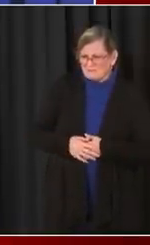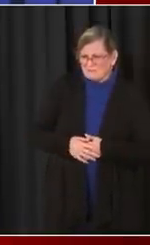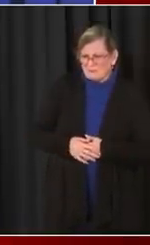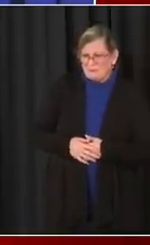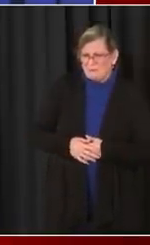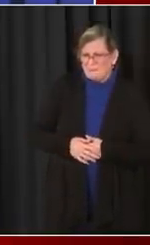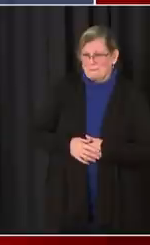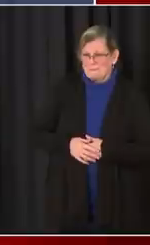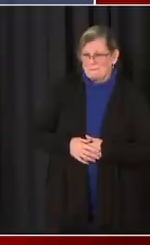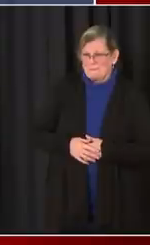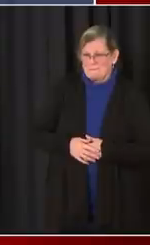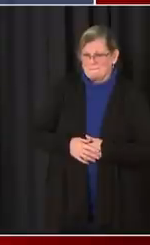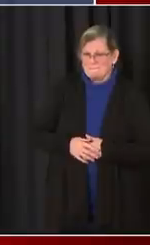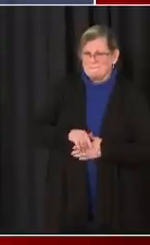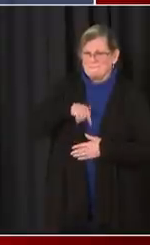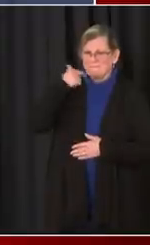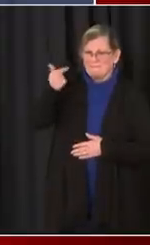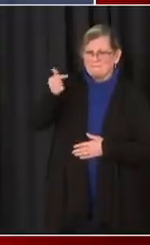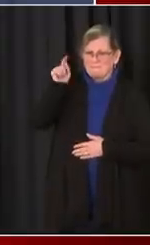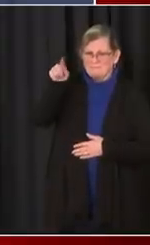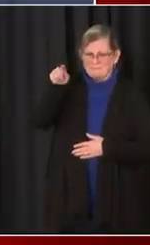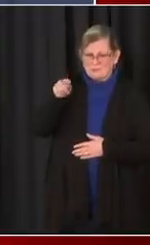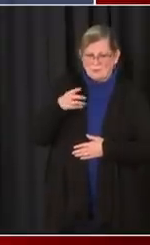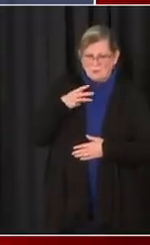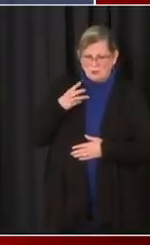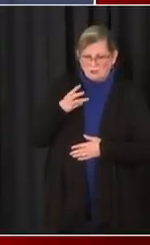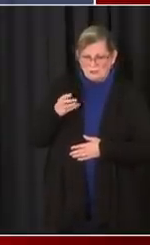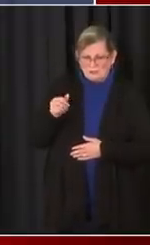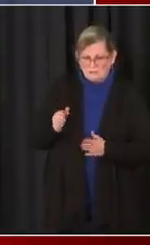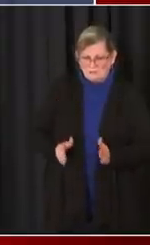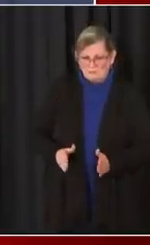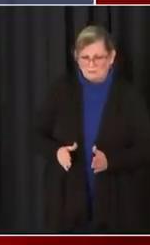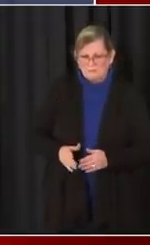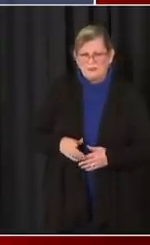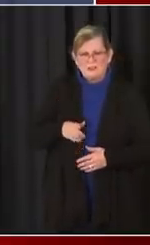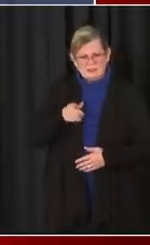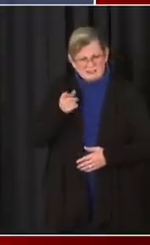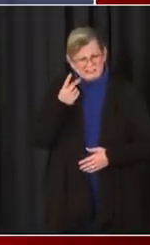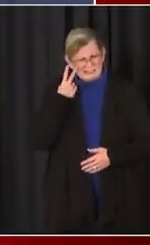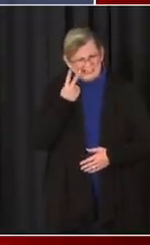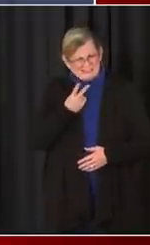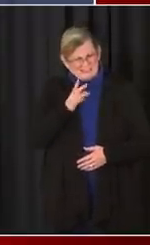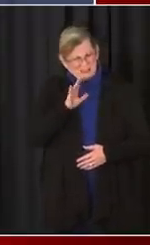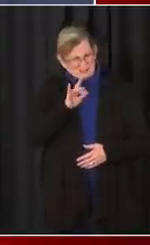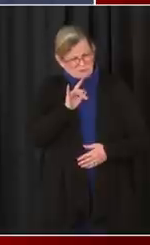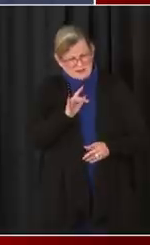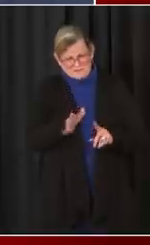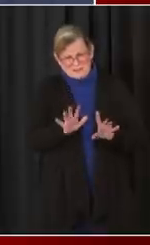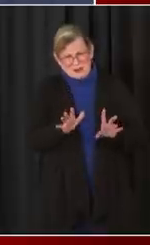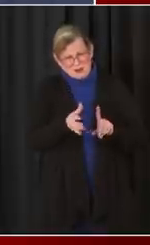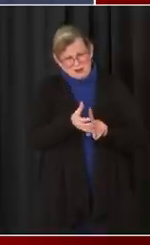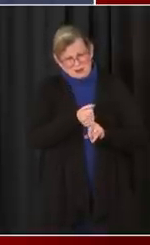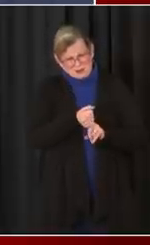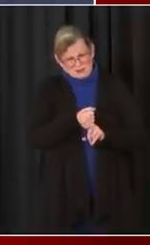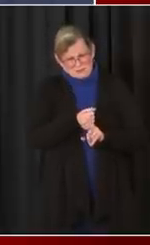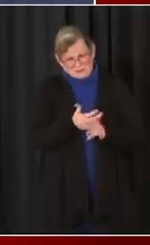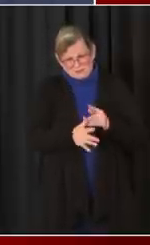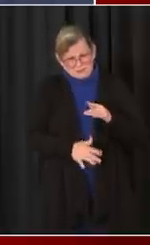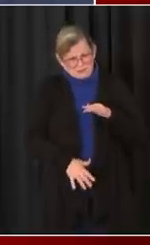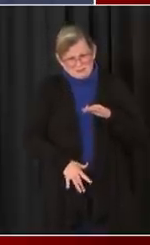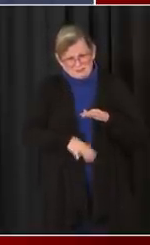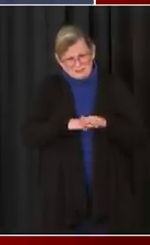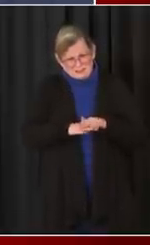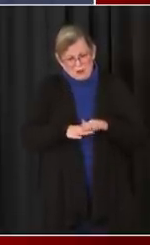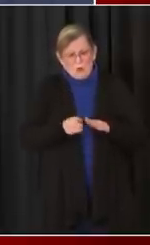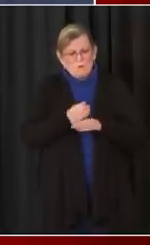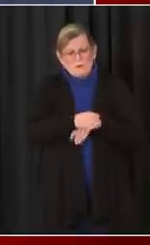Yes. Chief Conte, a clarification on the arrests. I'm seeing that 25 arrests were made for curfew violations and unlawful entry on